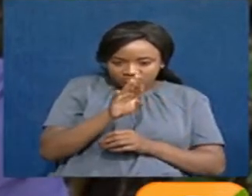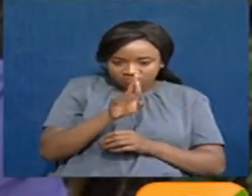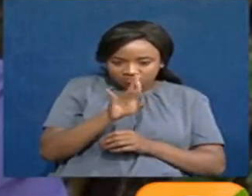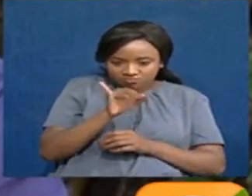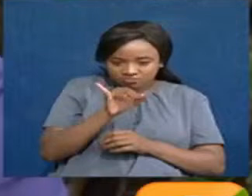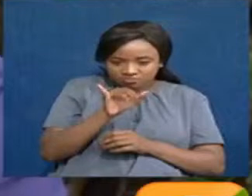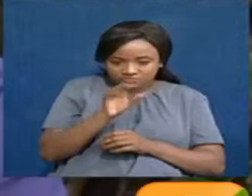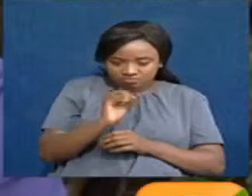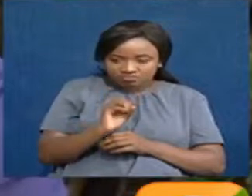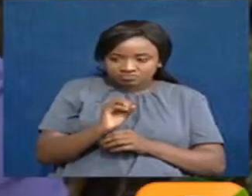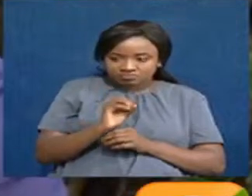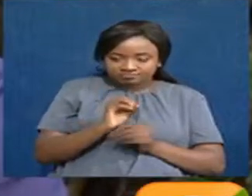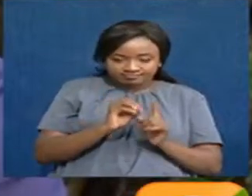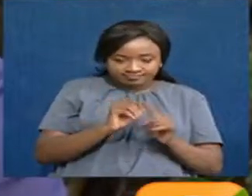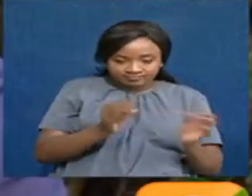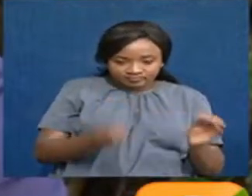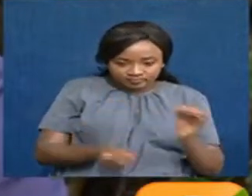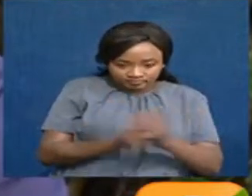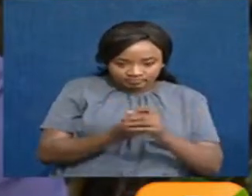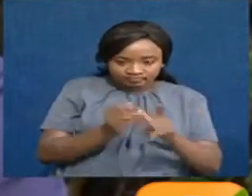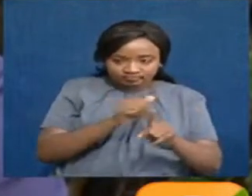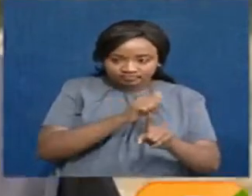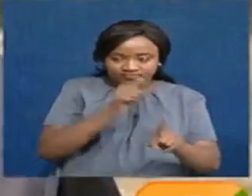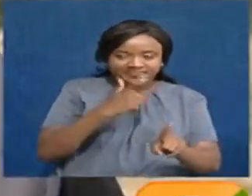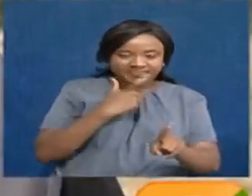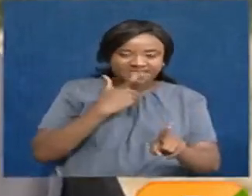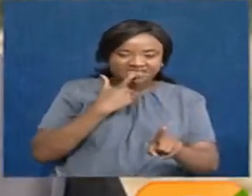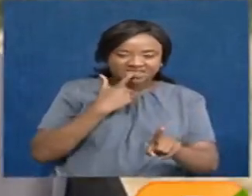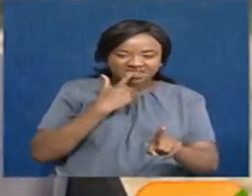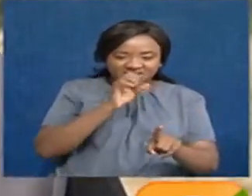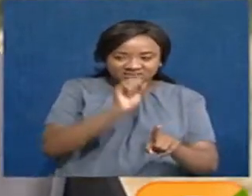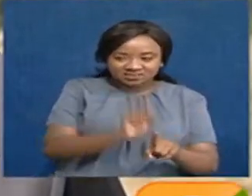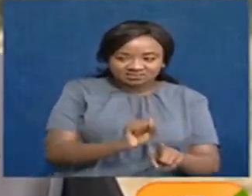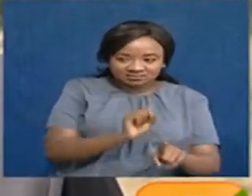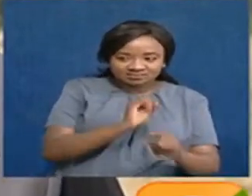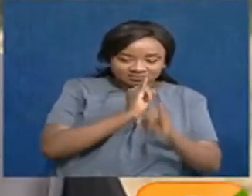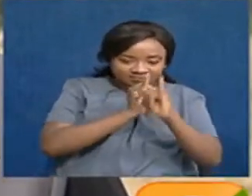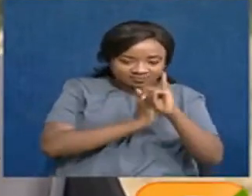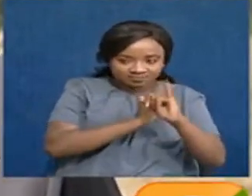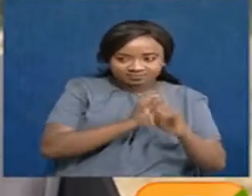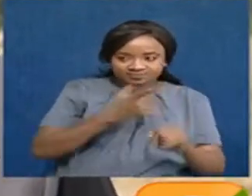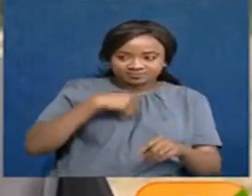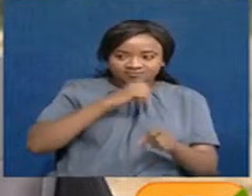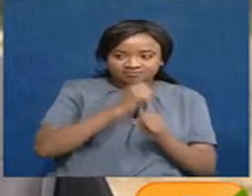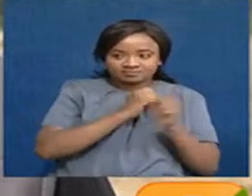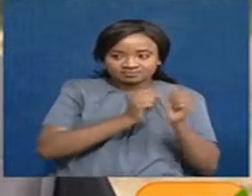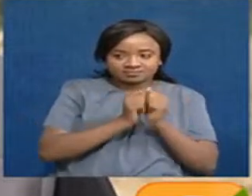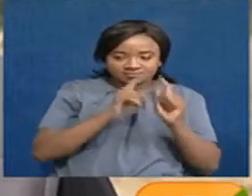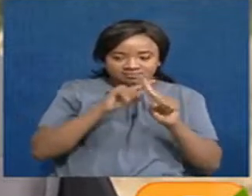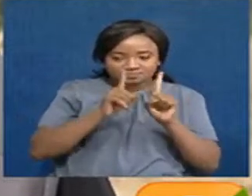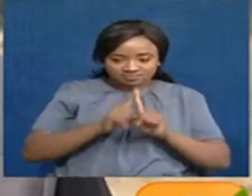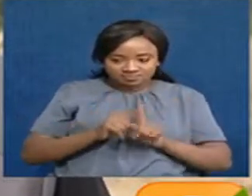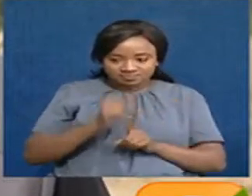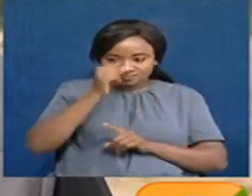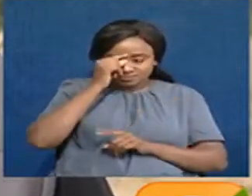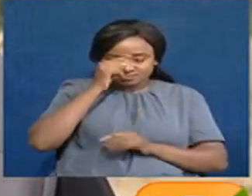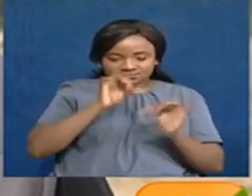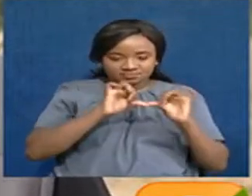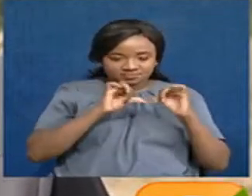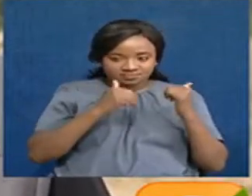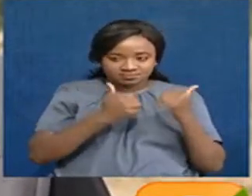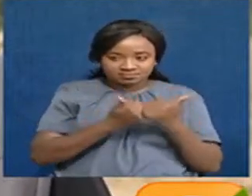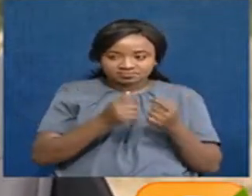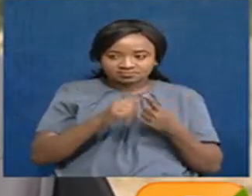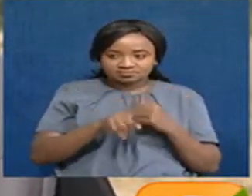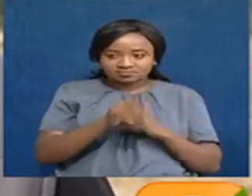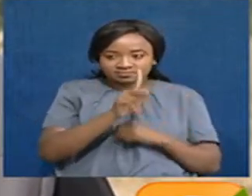into a pure southern white surrogate. With other government agencies like KWS and WRTI, we have been